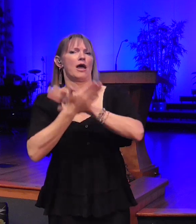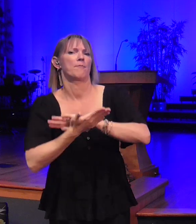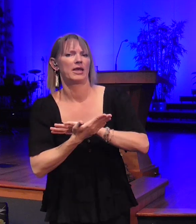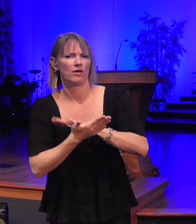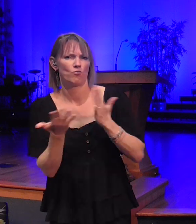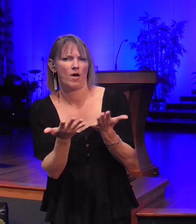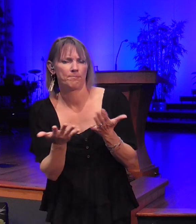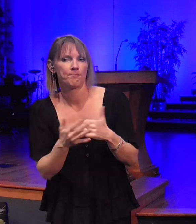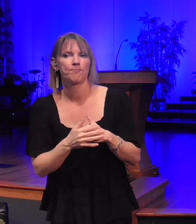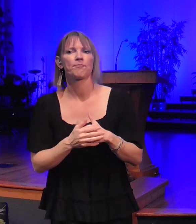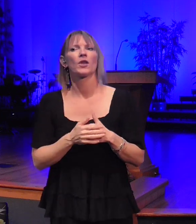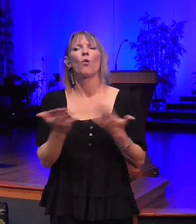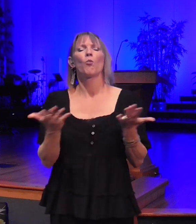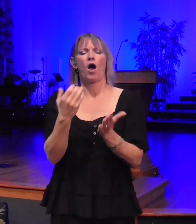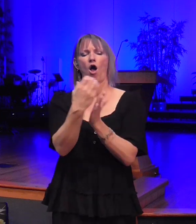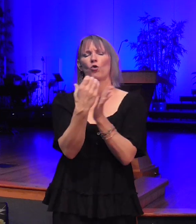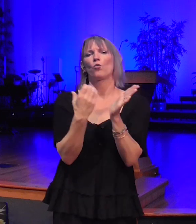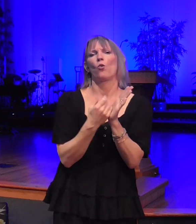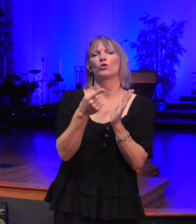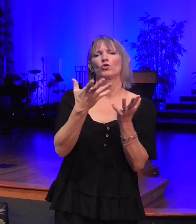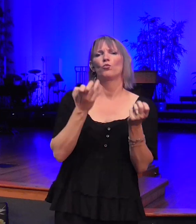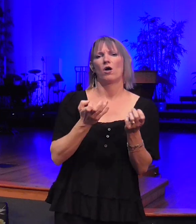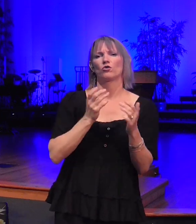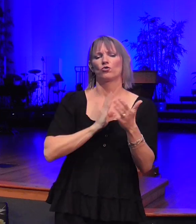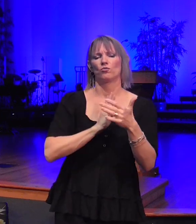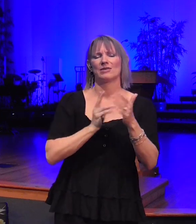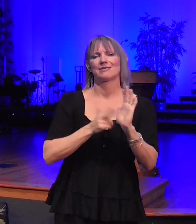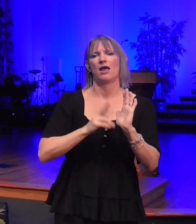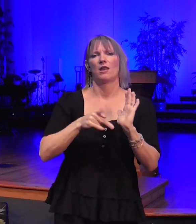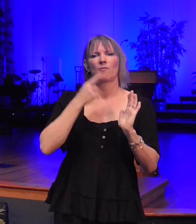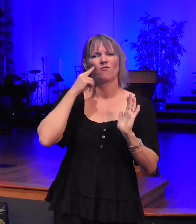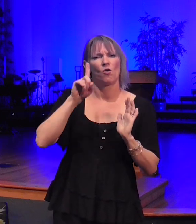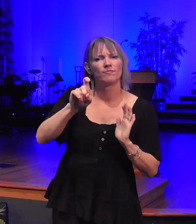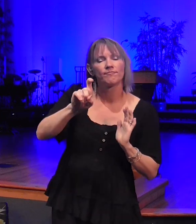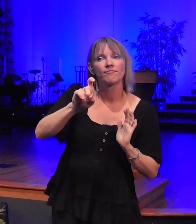course might you want to enroll in? Living in the now,